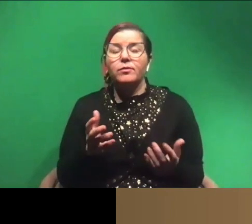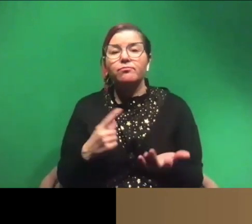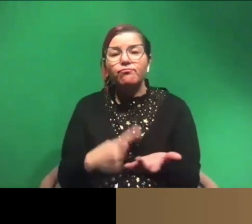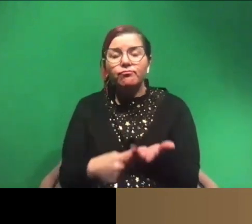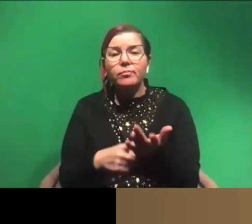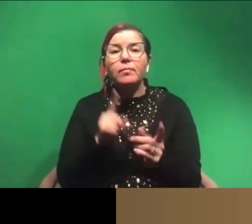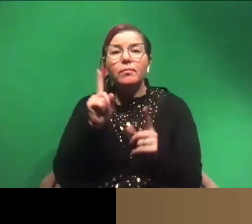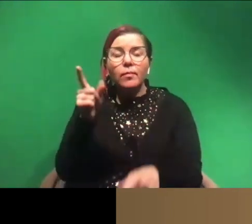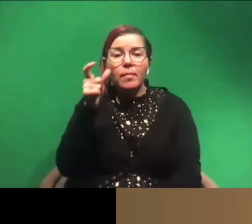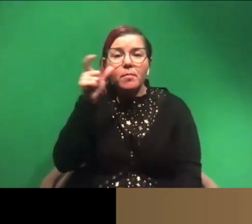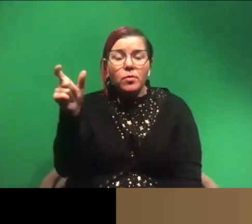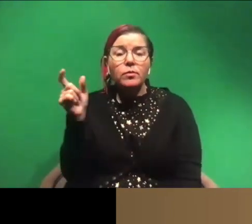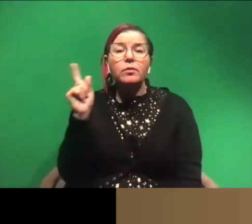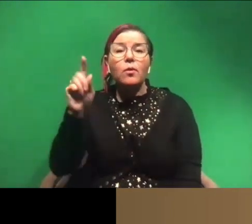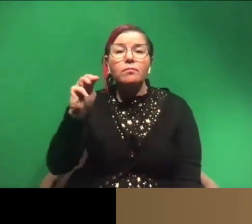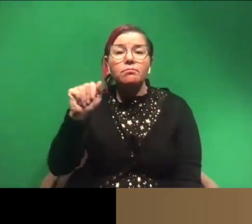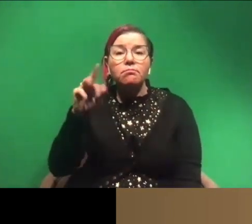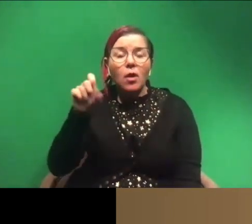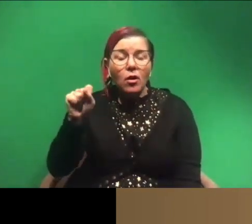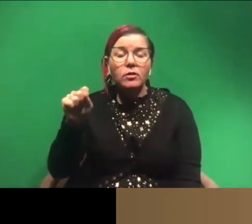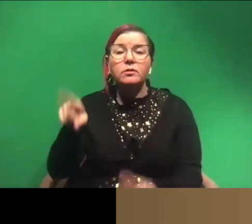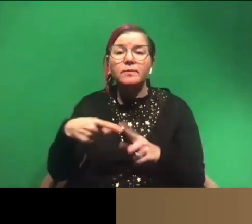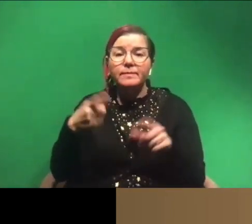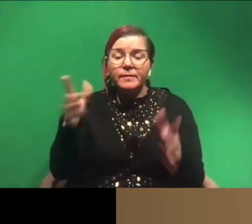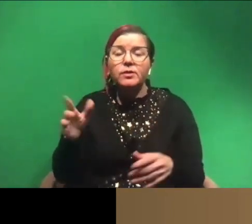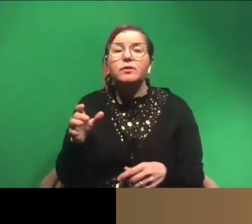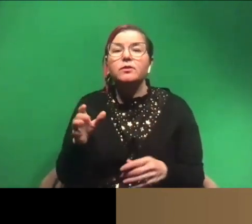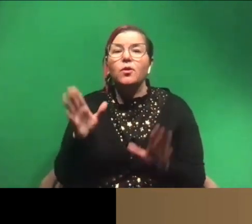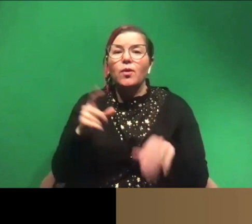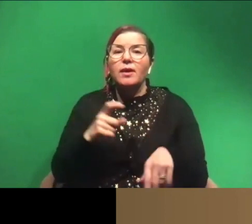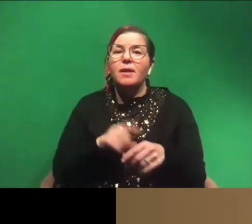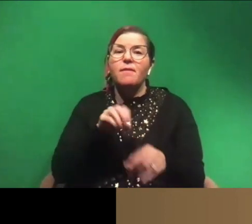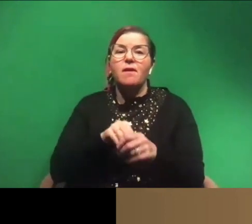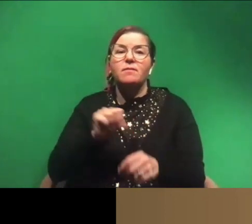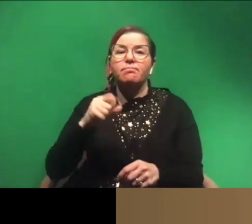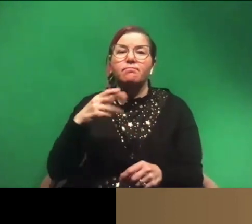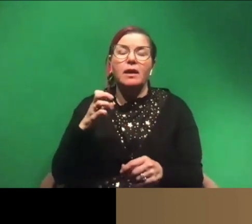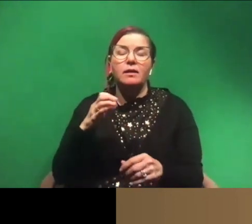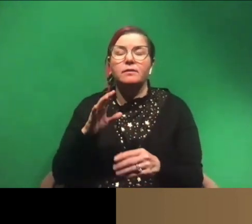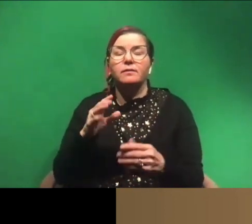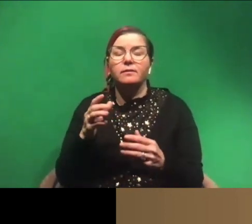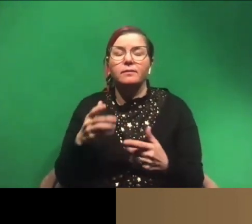to the moon and then going on to Mars after that. And so I think it's a great time to be in the space industry. Cool.